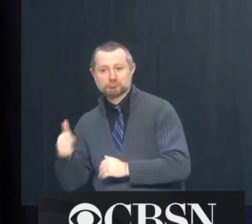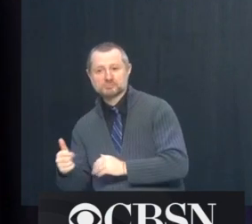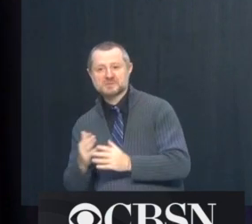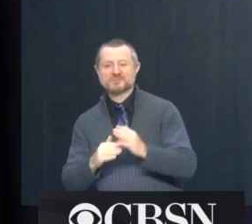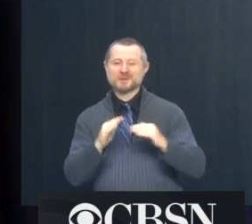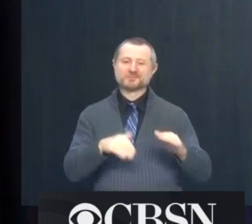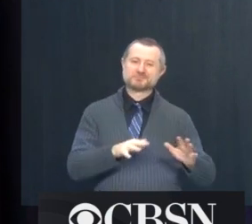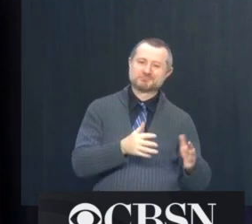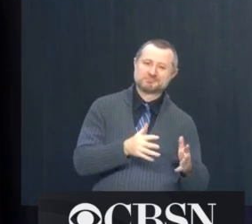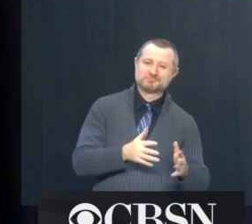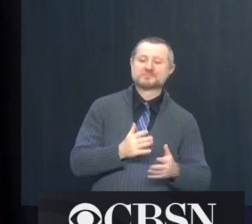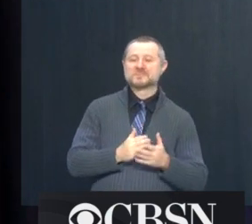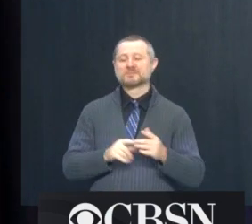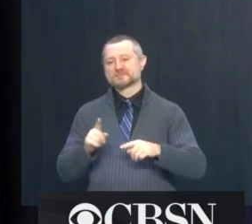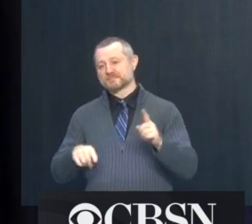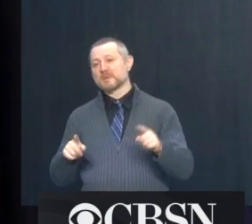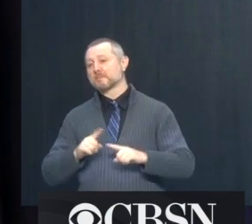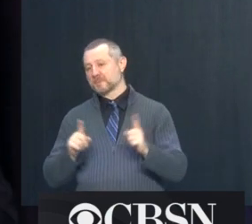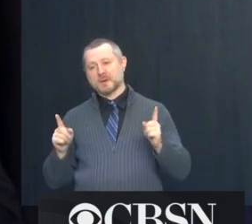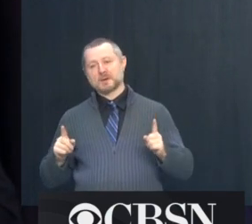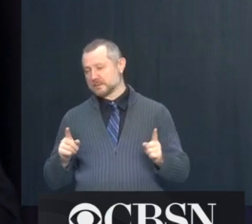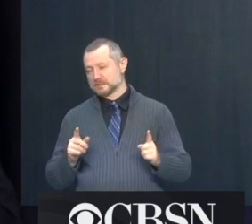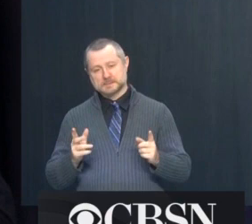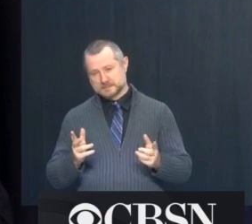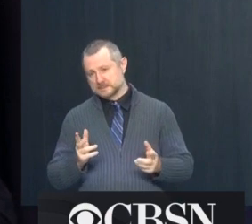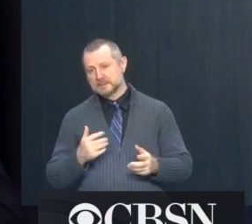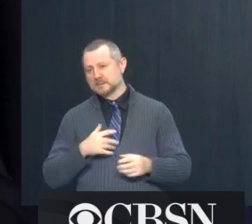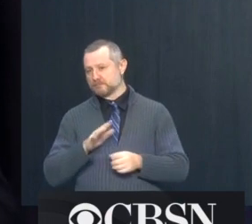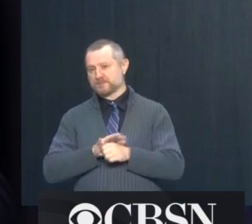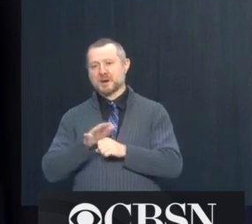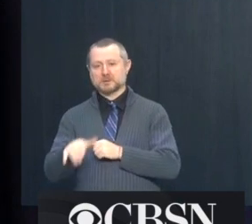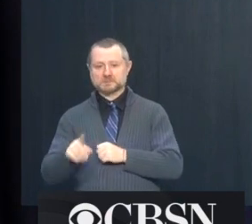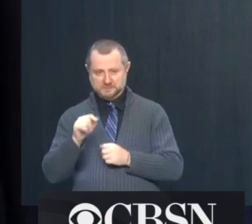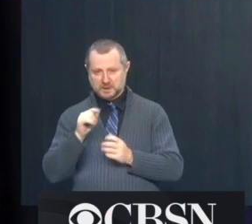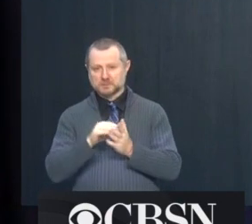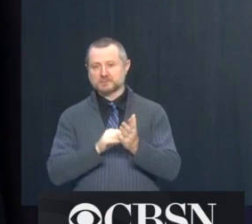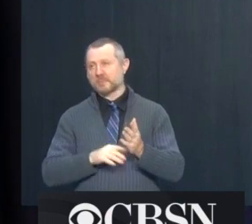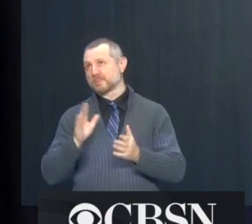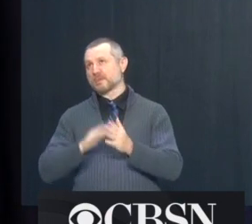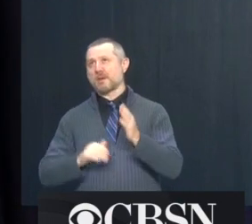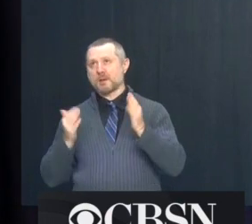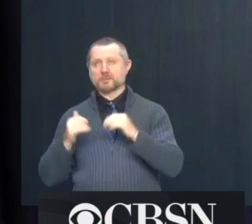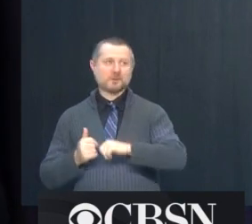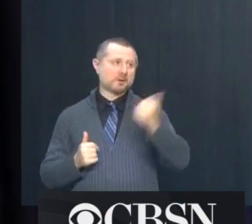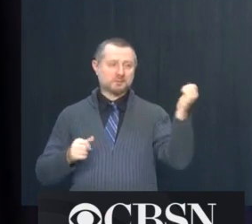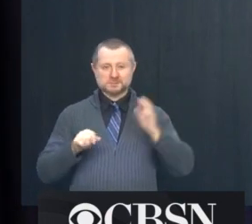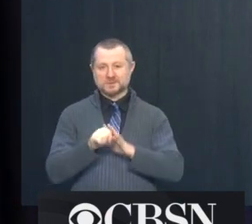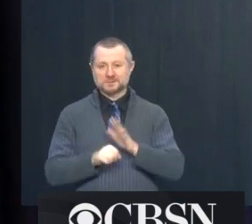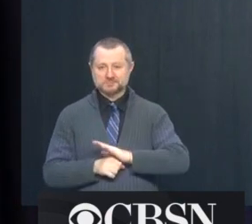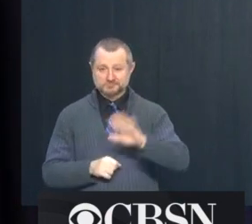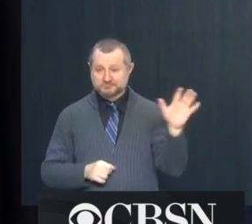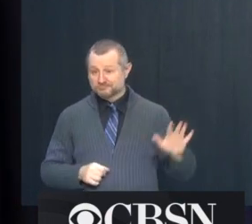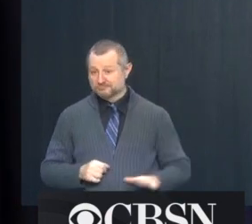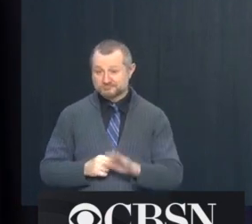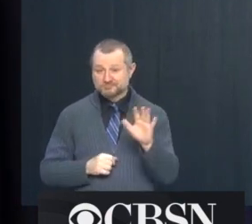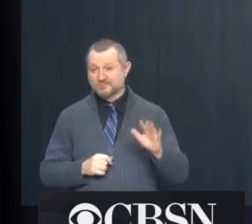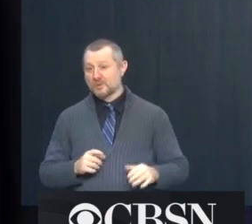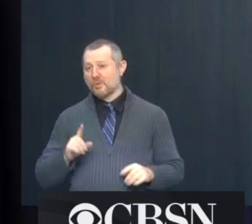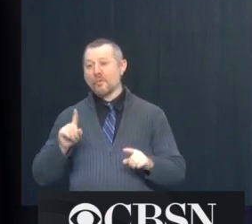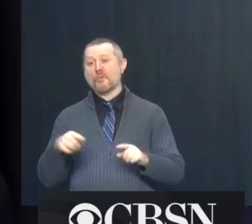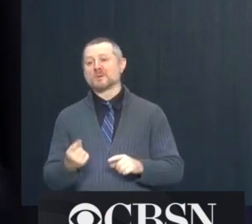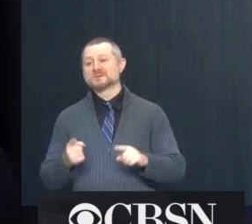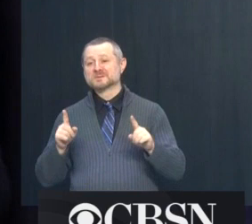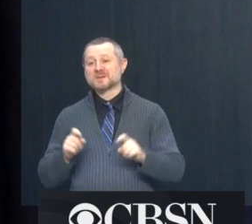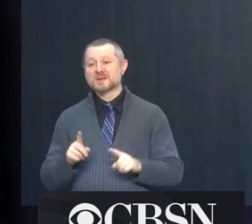worse. But we have more data than anyone else. And at one point, it becomes redundant, right? You're only testing data on